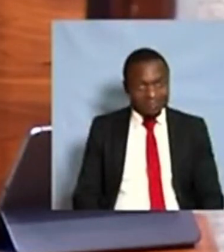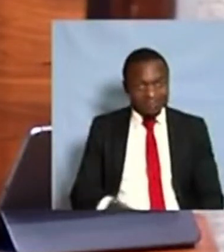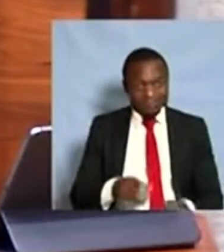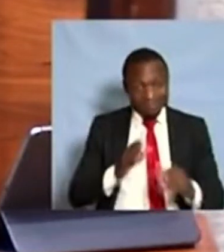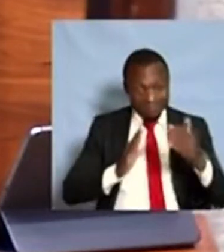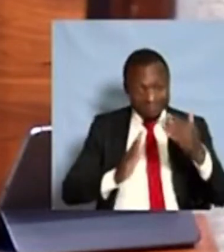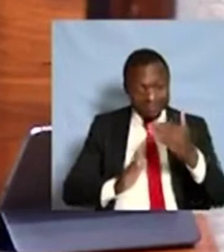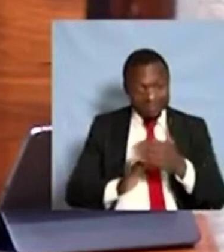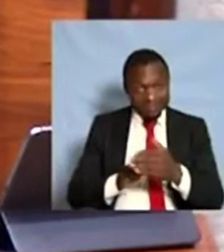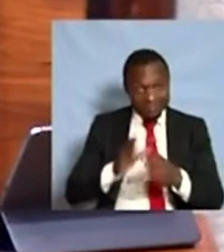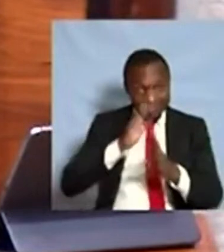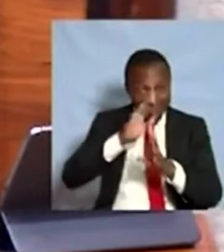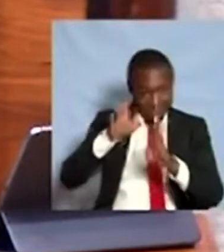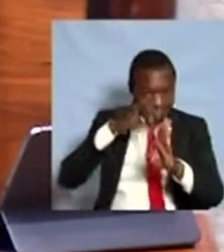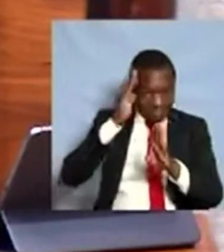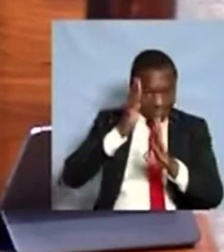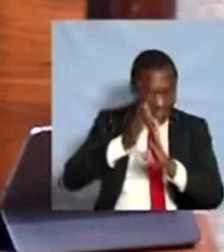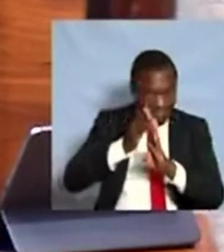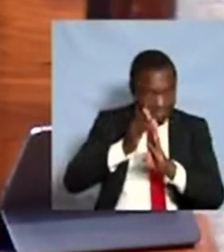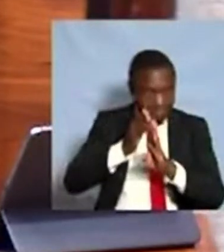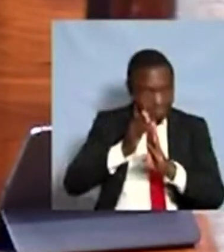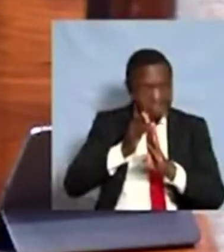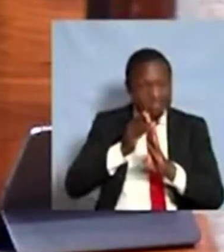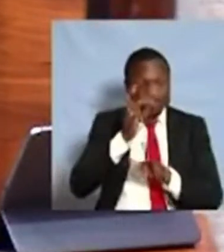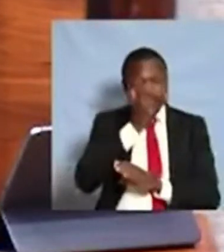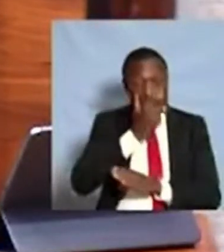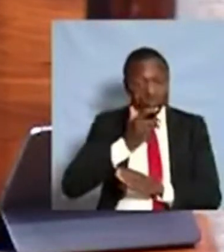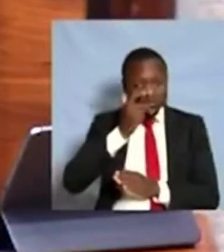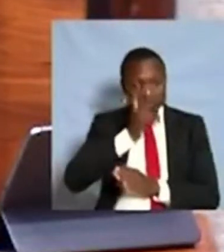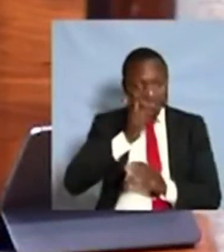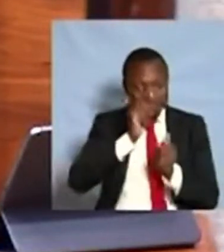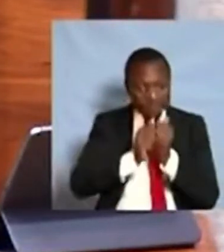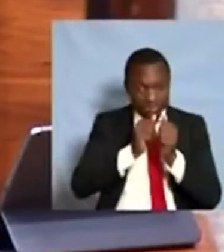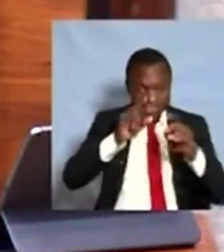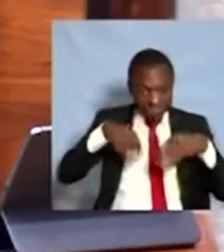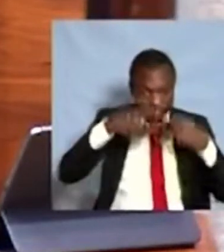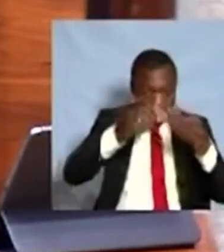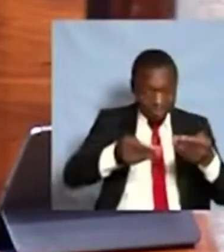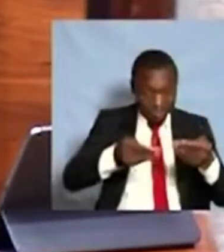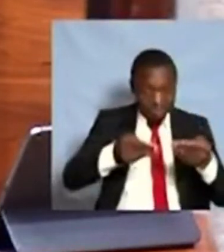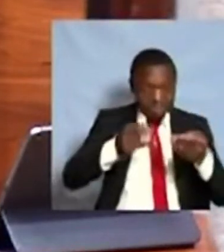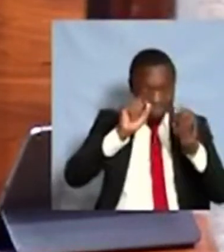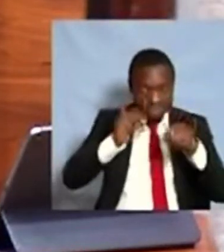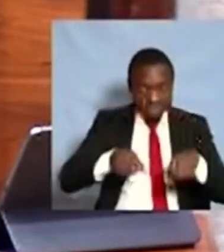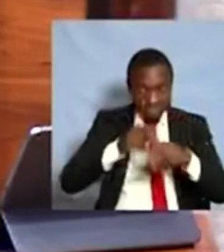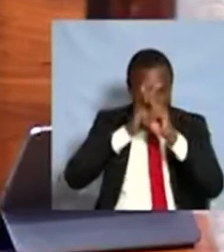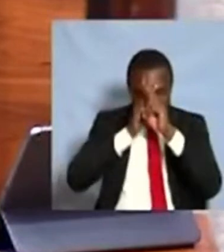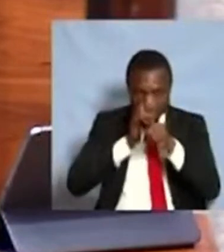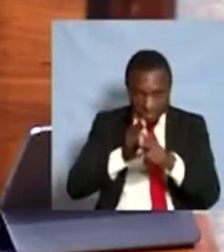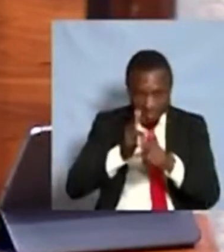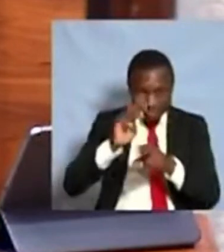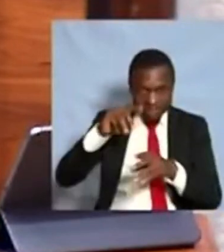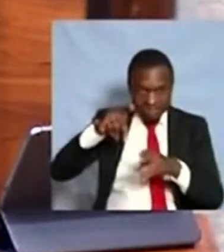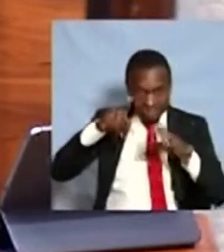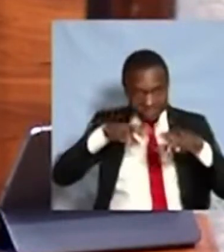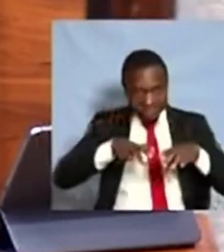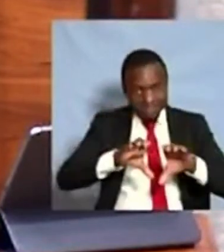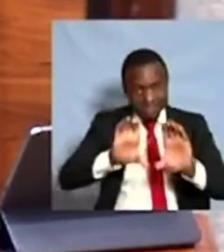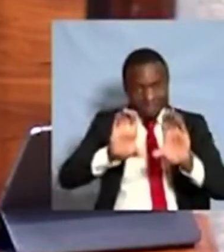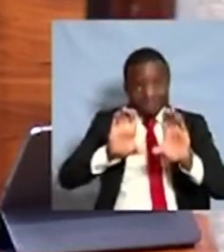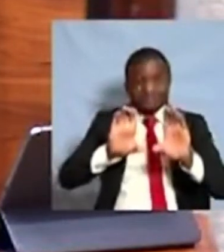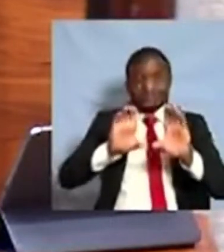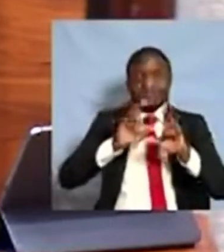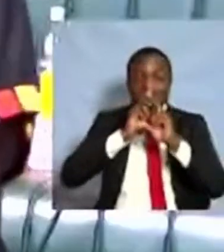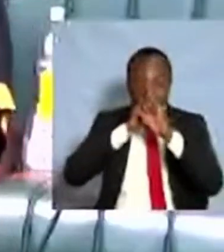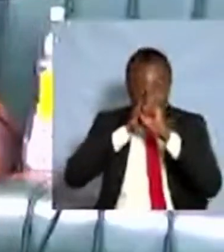restrict ourselves to the debate speech that was presented on the floor. May the honorable member continue.